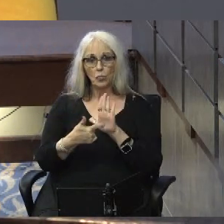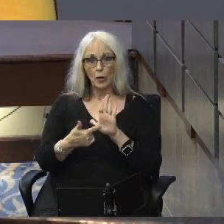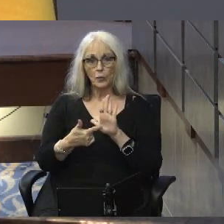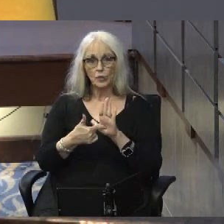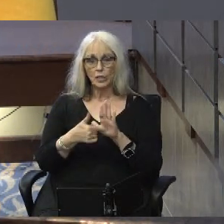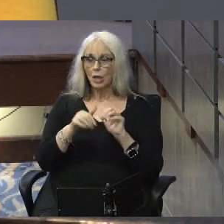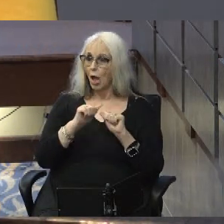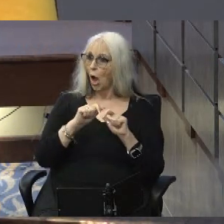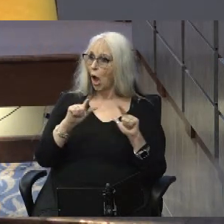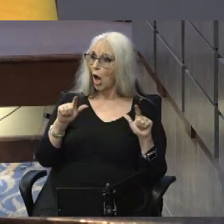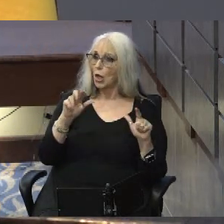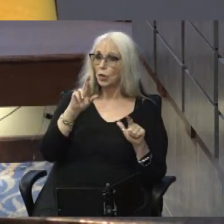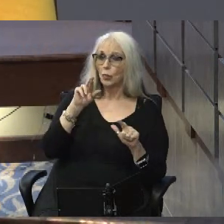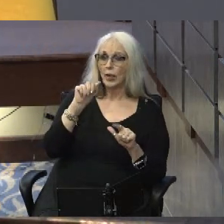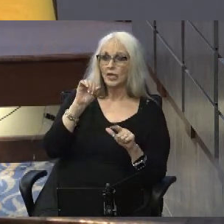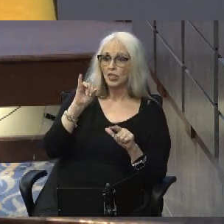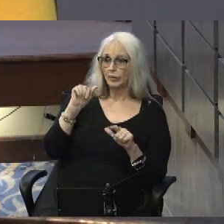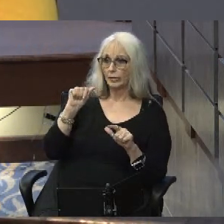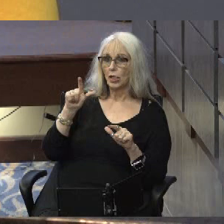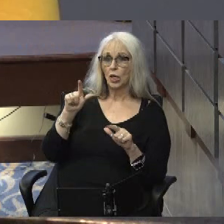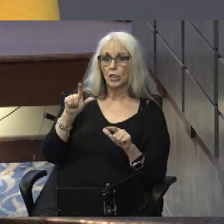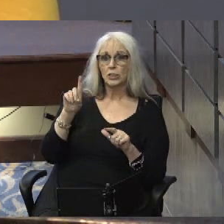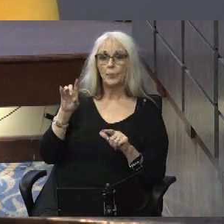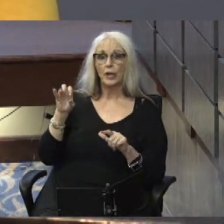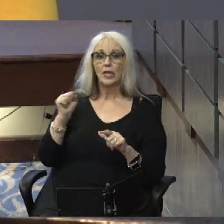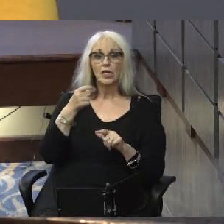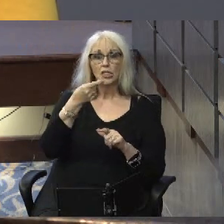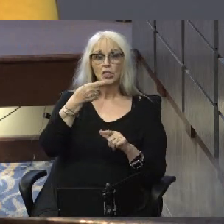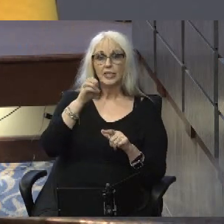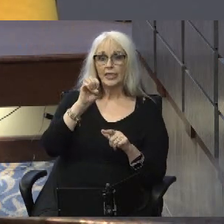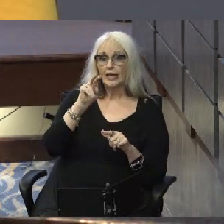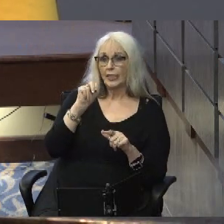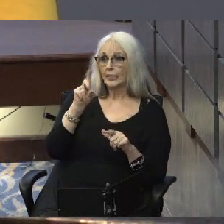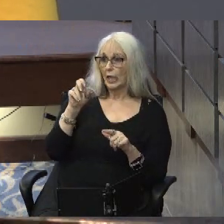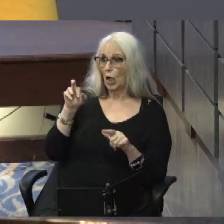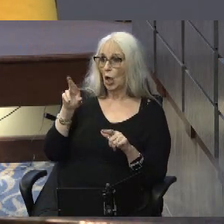our racial demographics, our gender demographics,